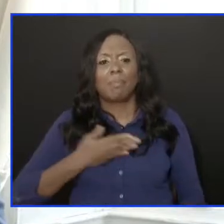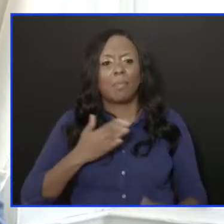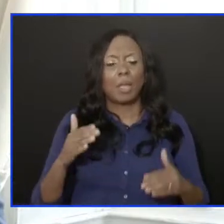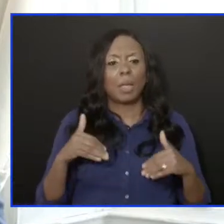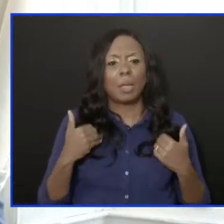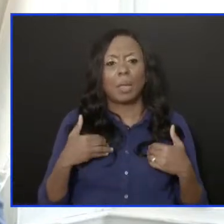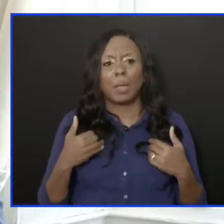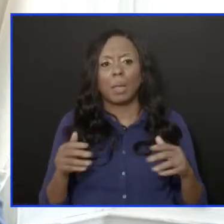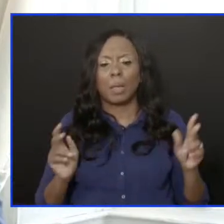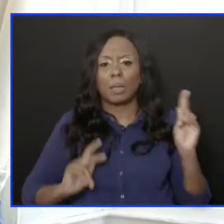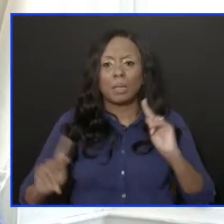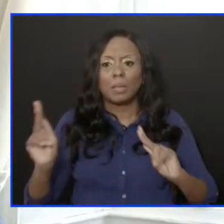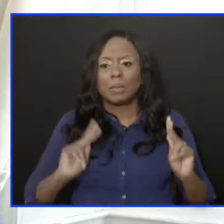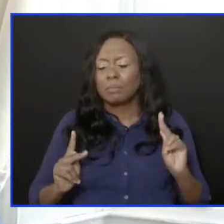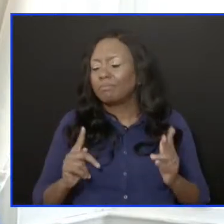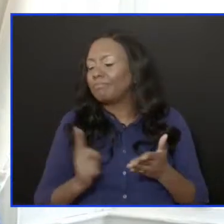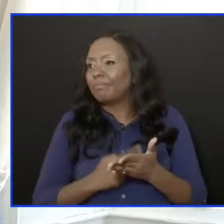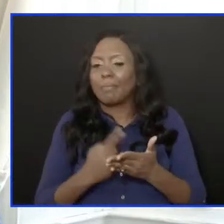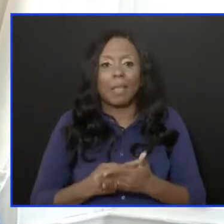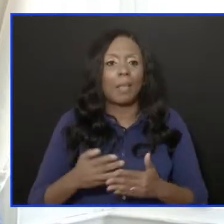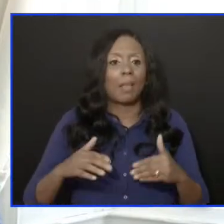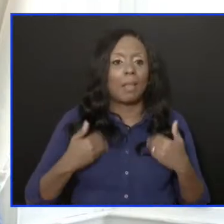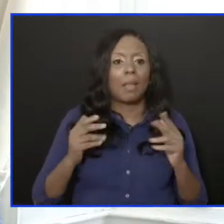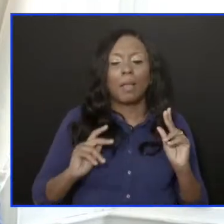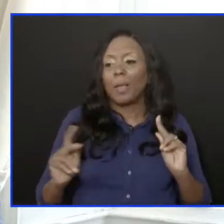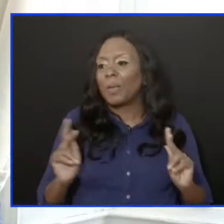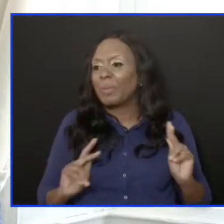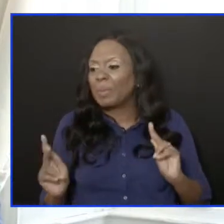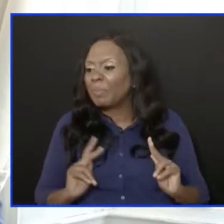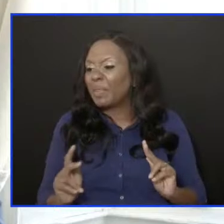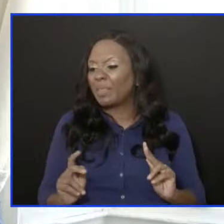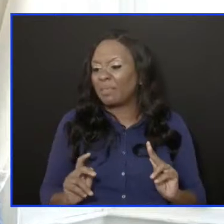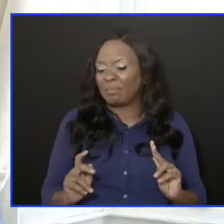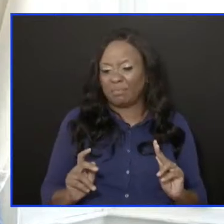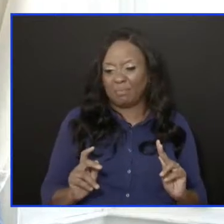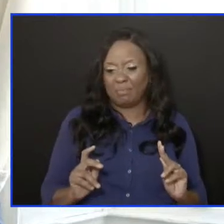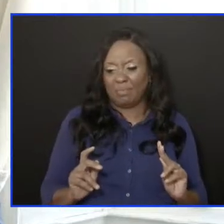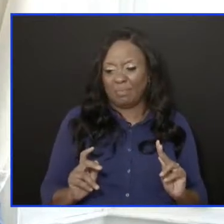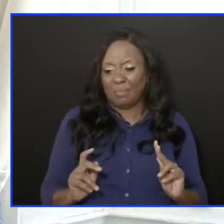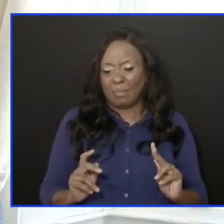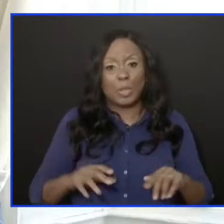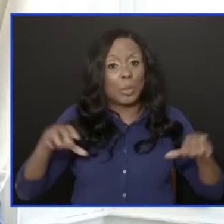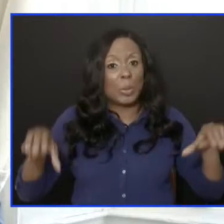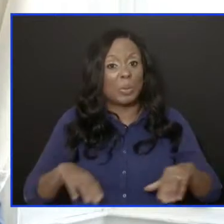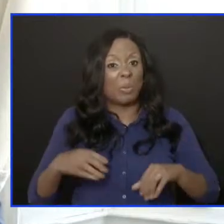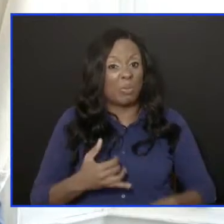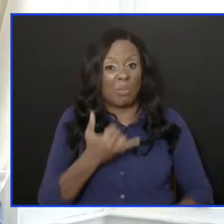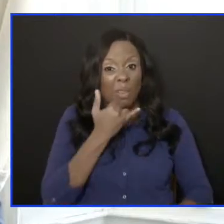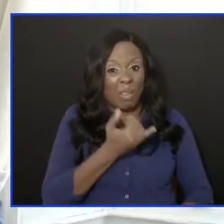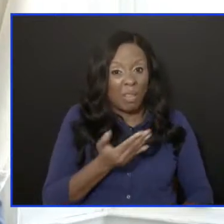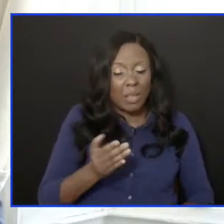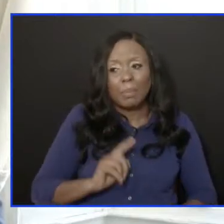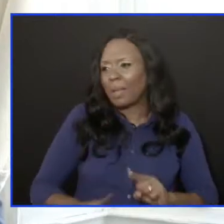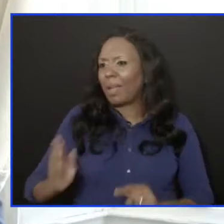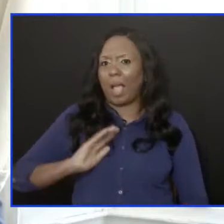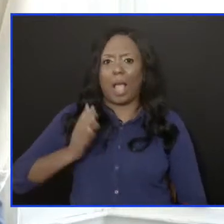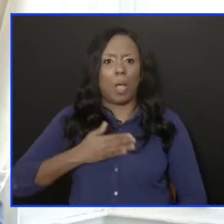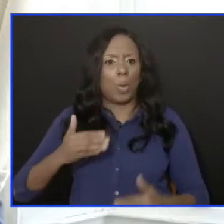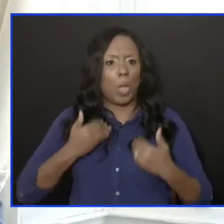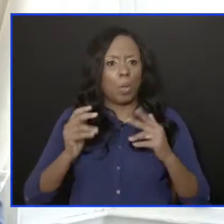said before that sometimes young people in the country sometimes get castigated for some of the things that they do, but many very